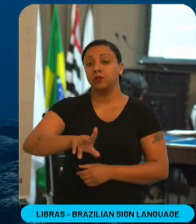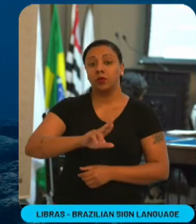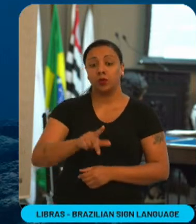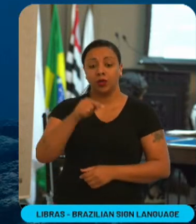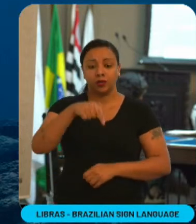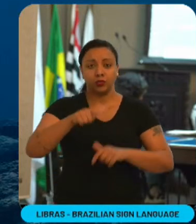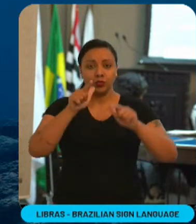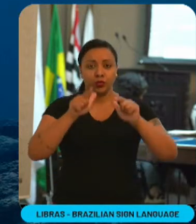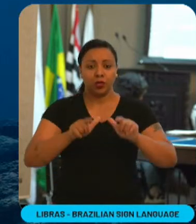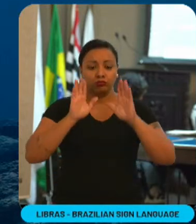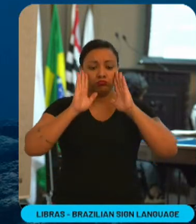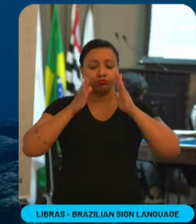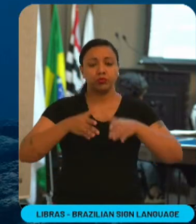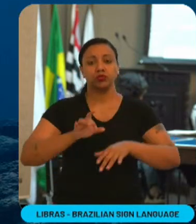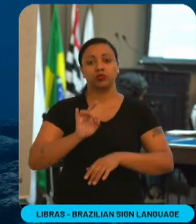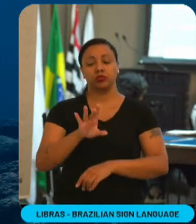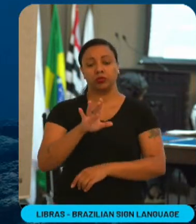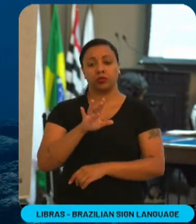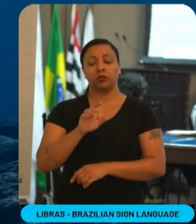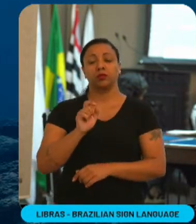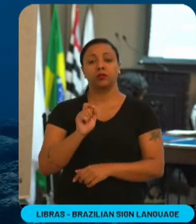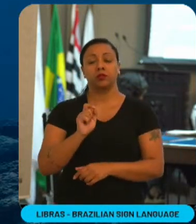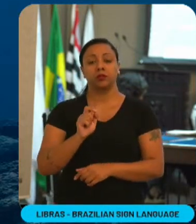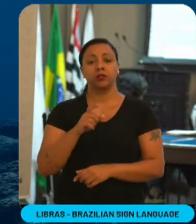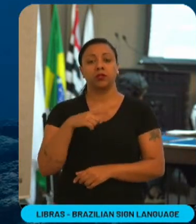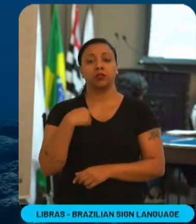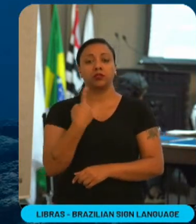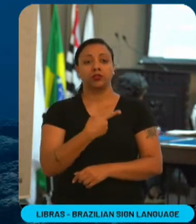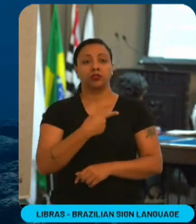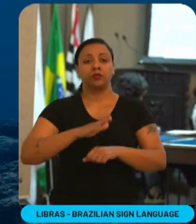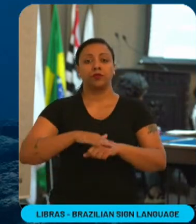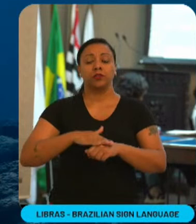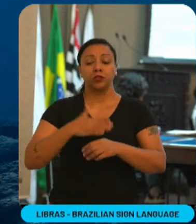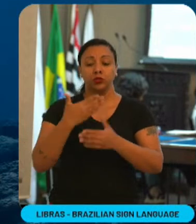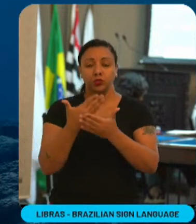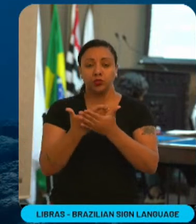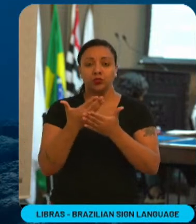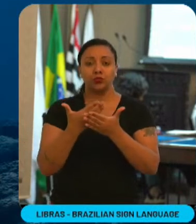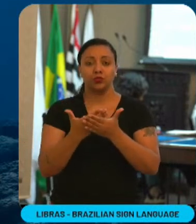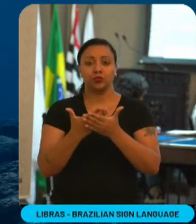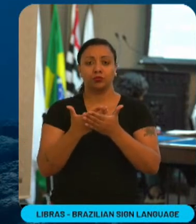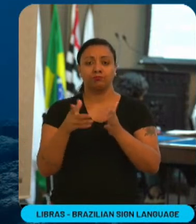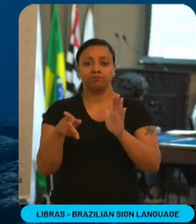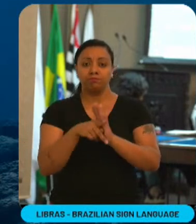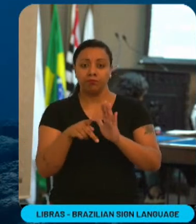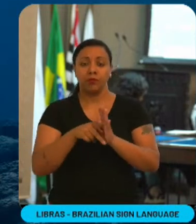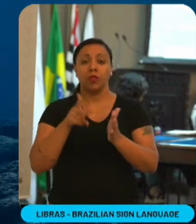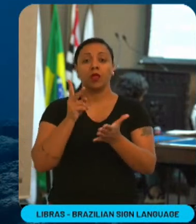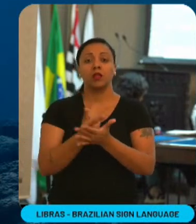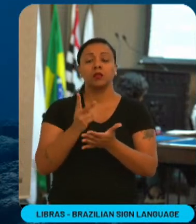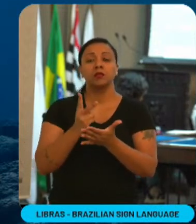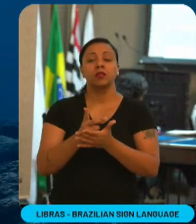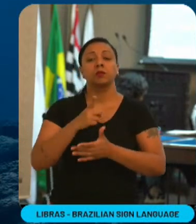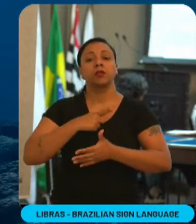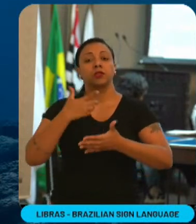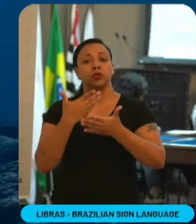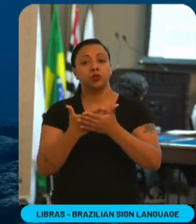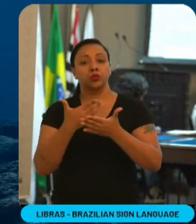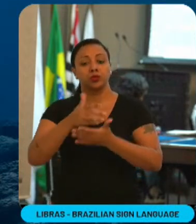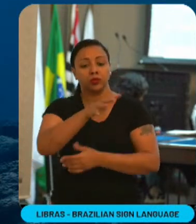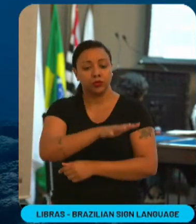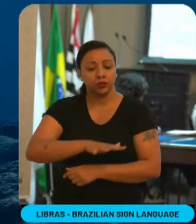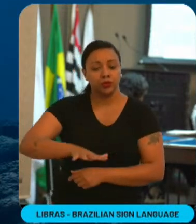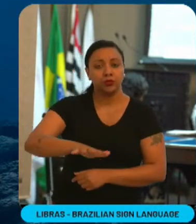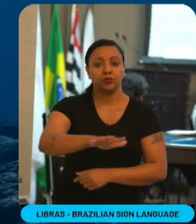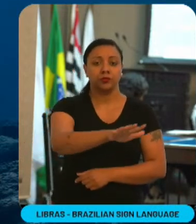same problem. So we cannot act just locally. There's no punctual study.